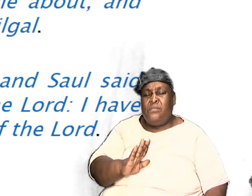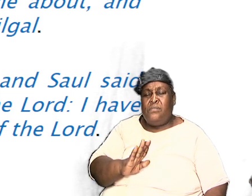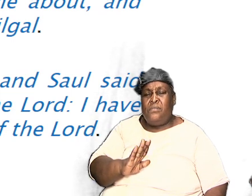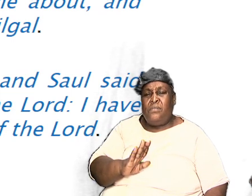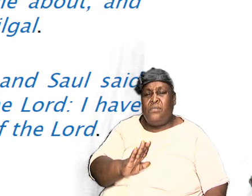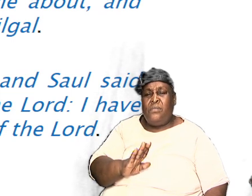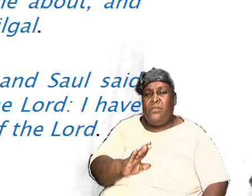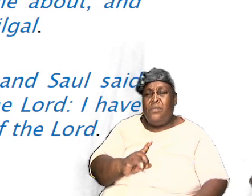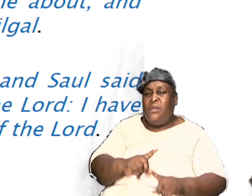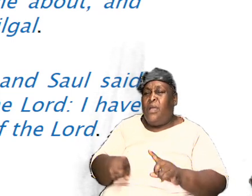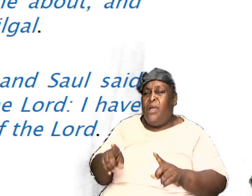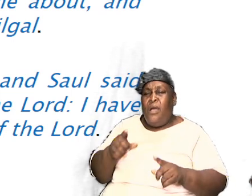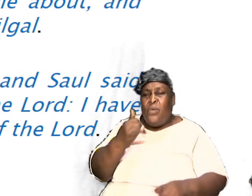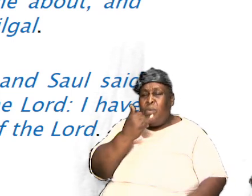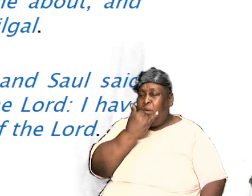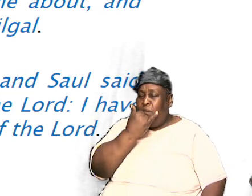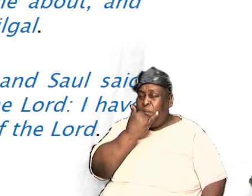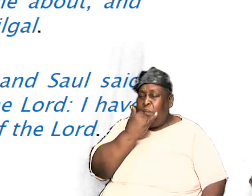we can't go wrong.